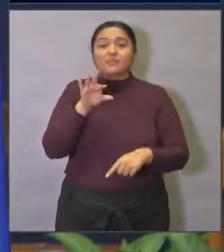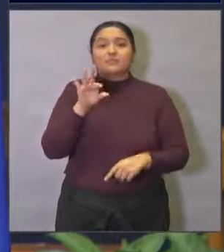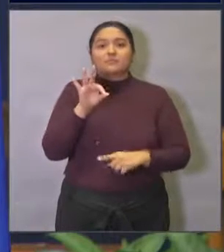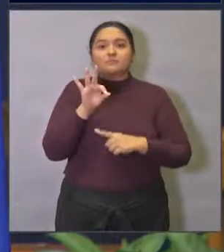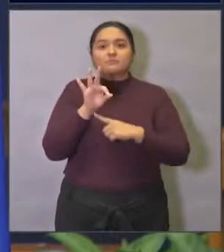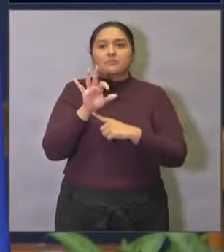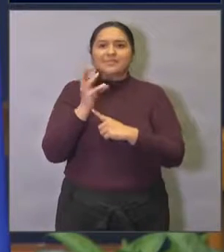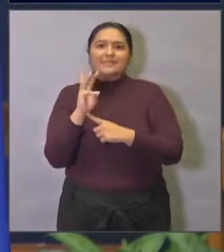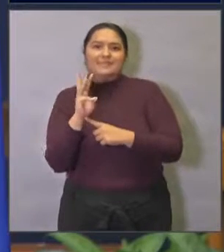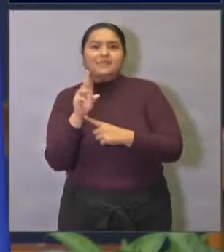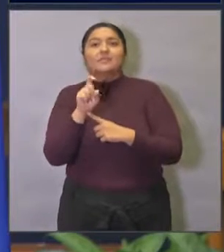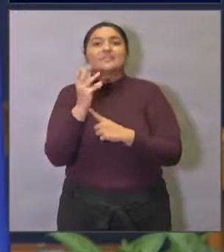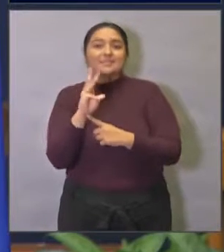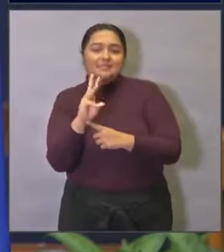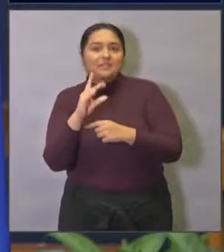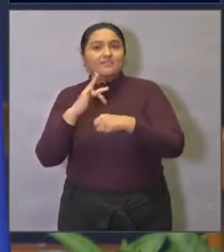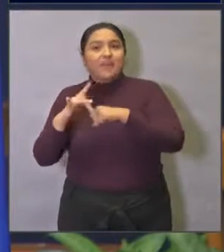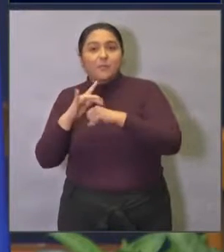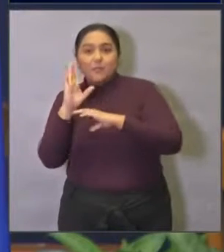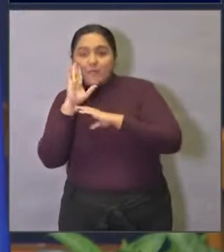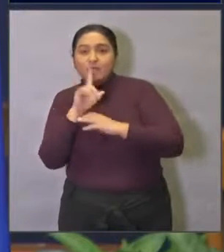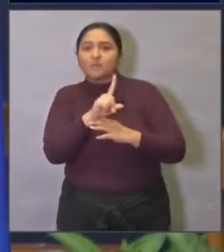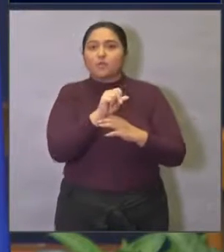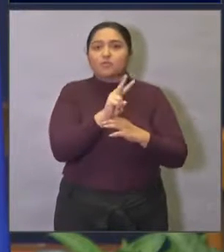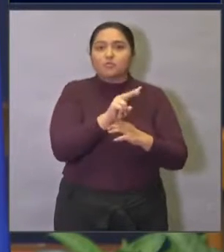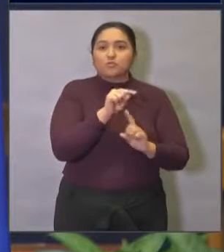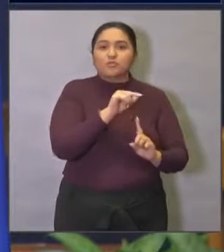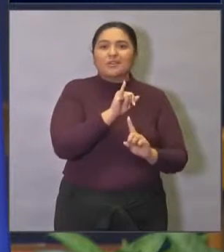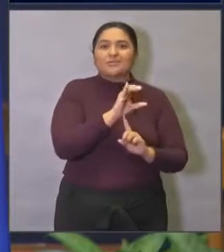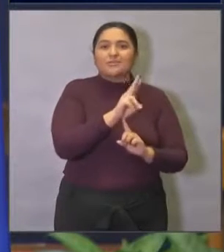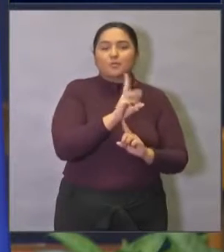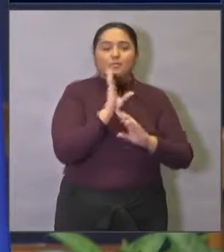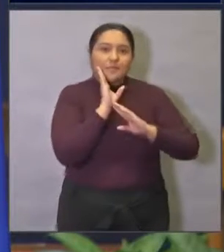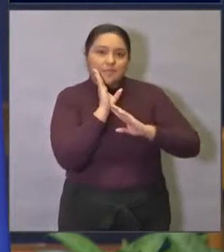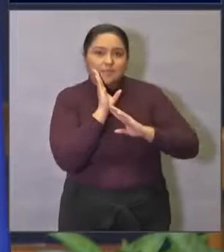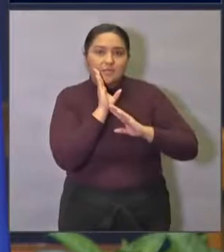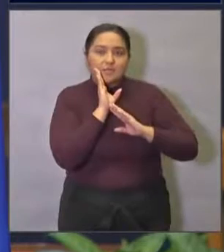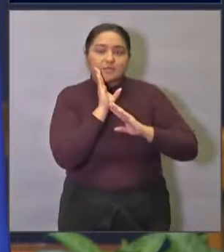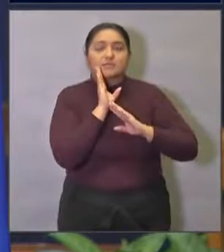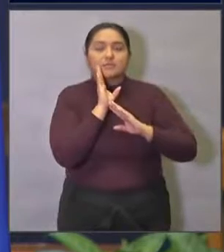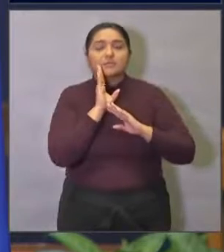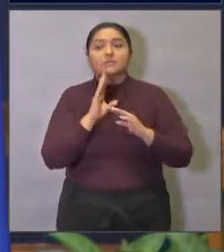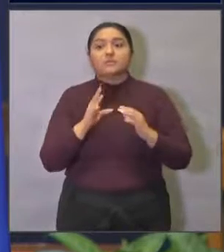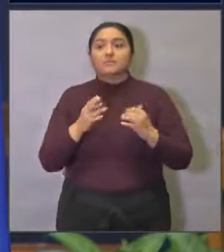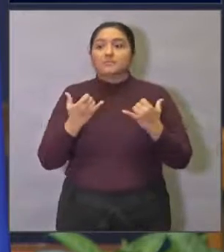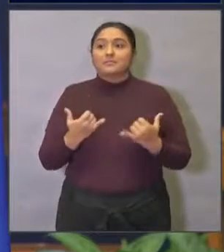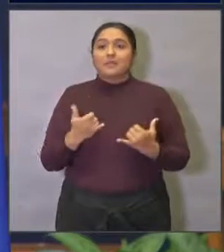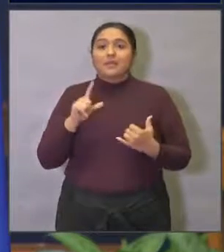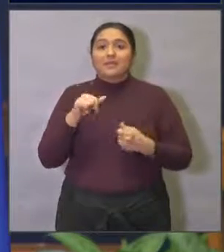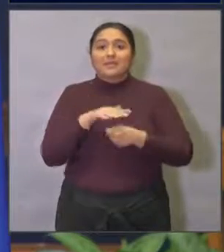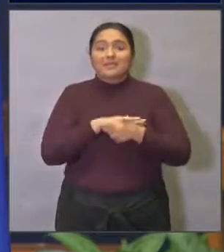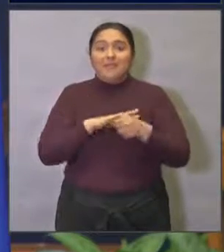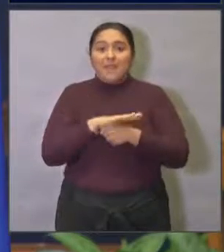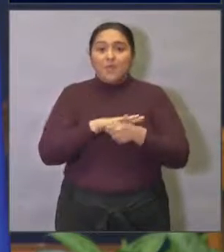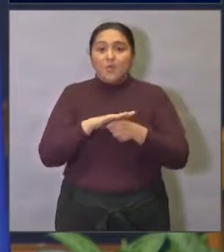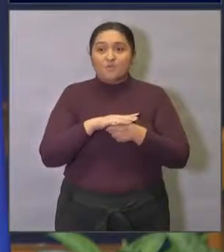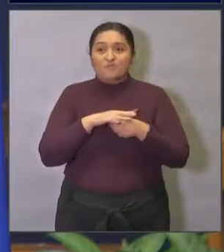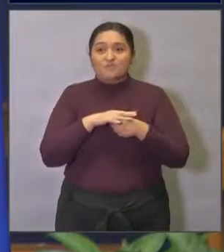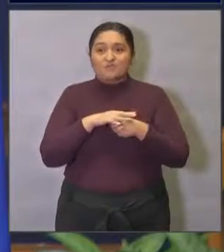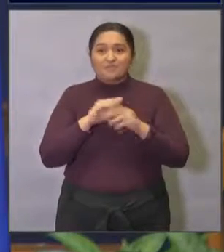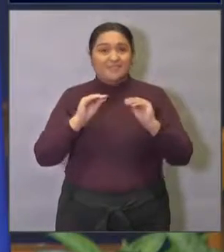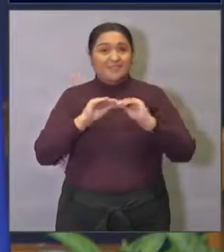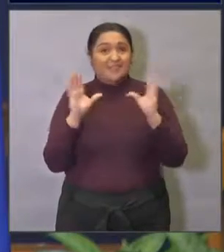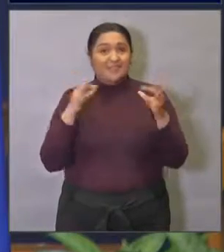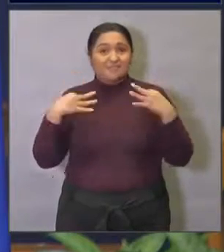beds, of which 102 of those are intensive care unit beds. So today in Los Angeles County, let me be clear, we have